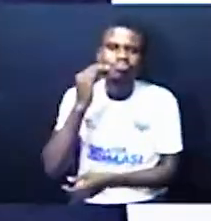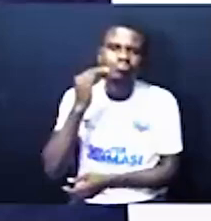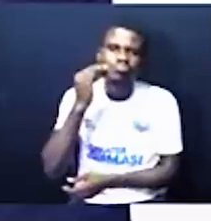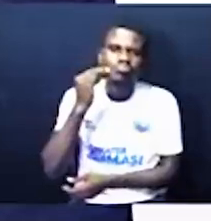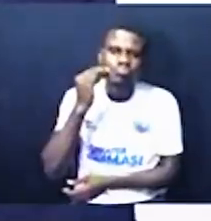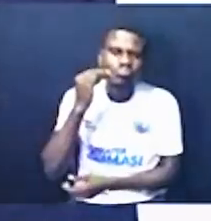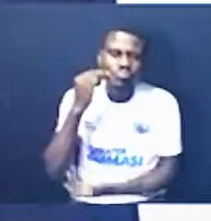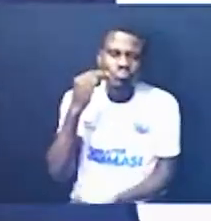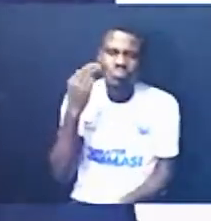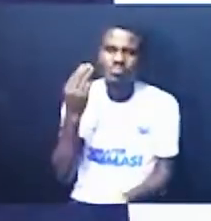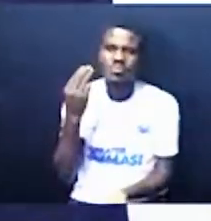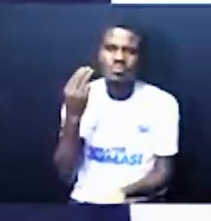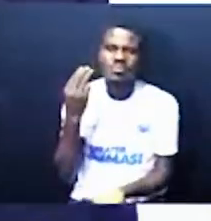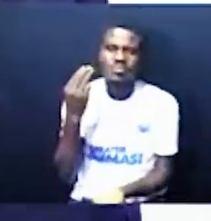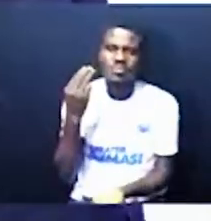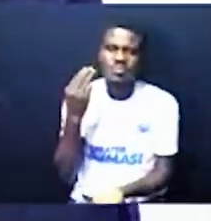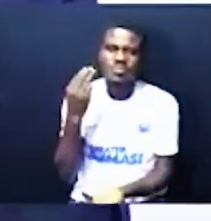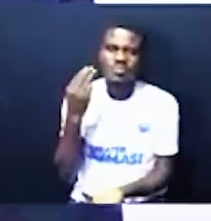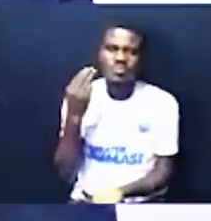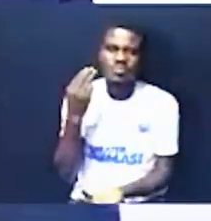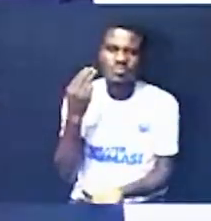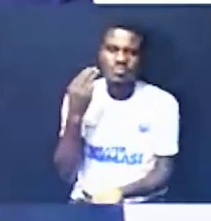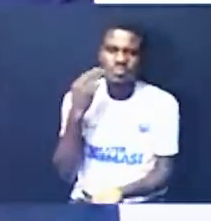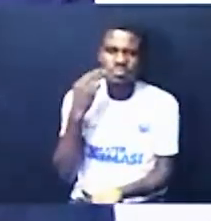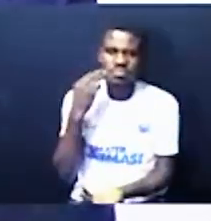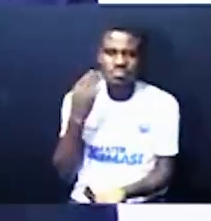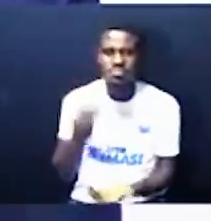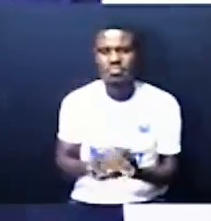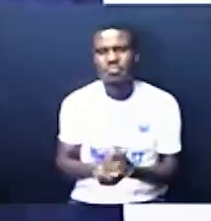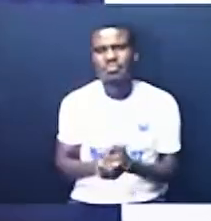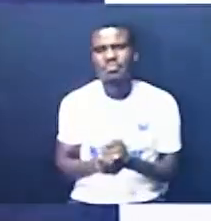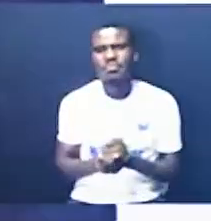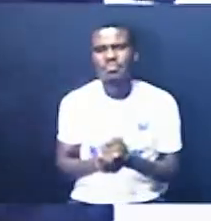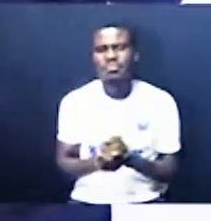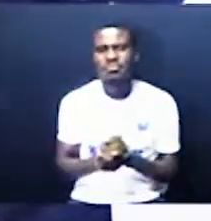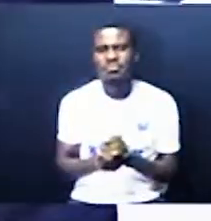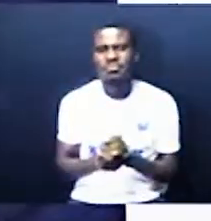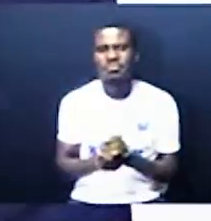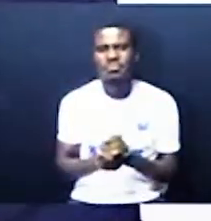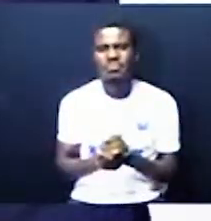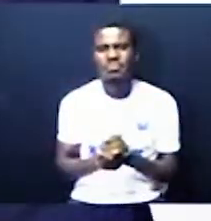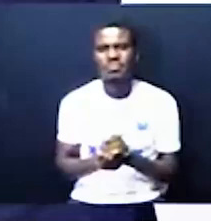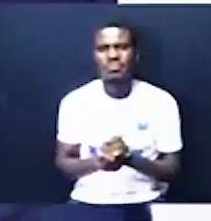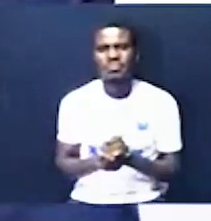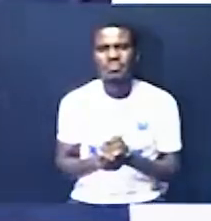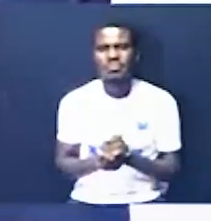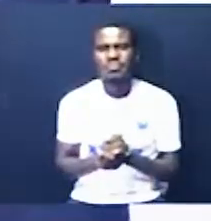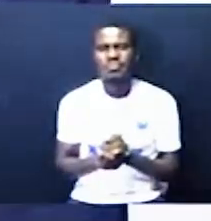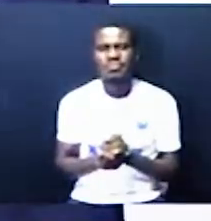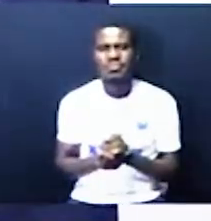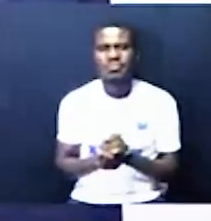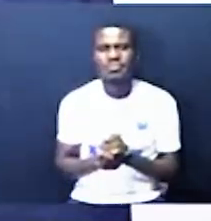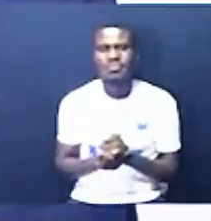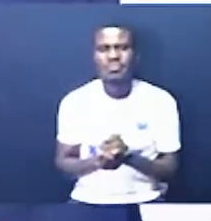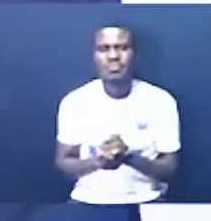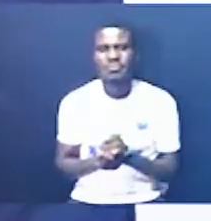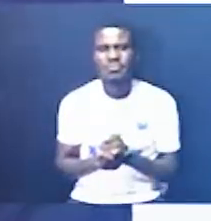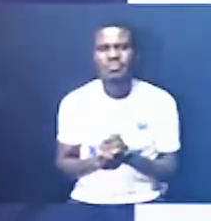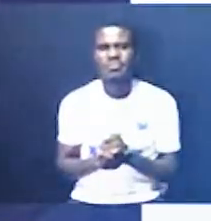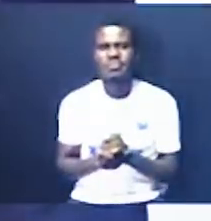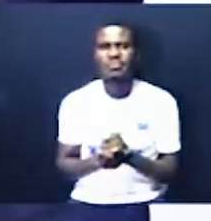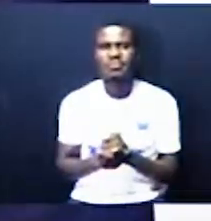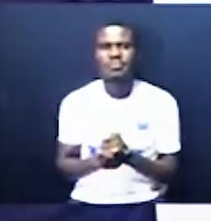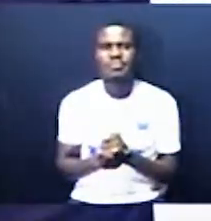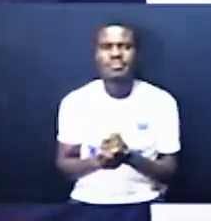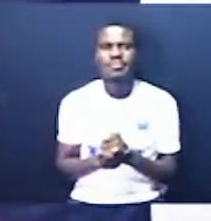na pi na enye nsabuo bre ana se ne ho esene tra ne nsabuo ane na ho